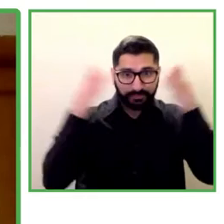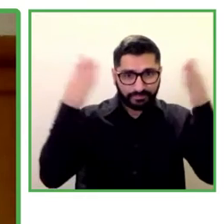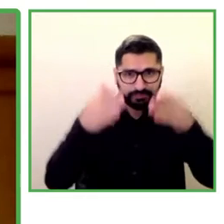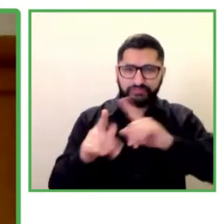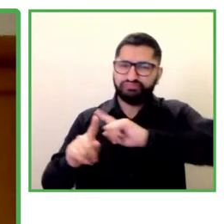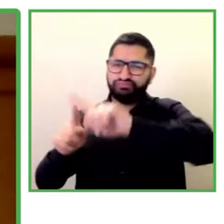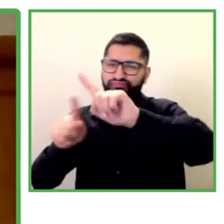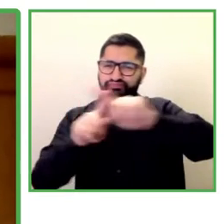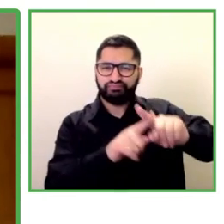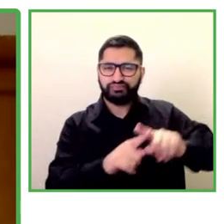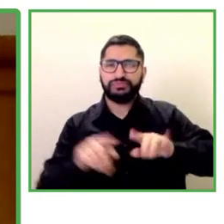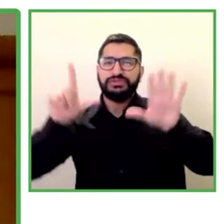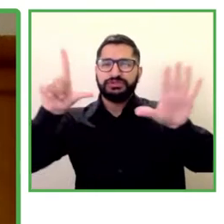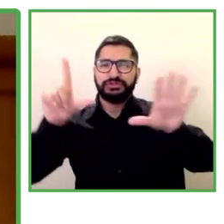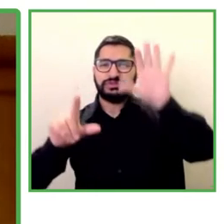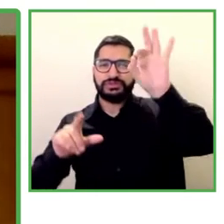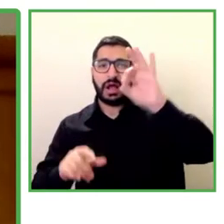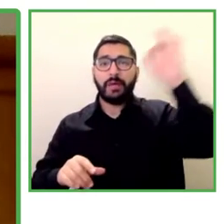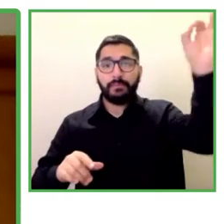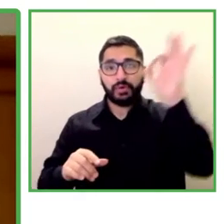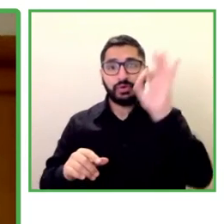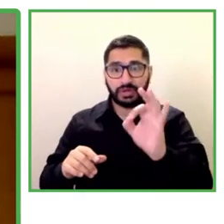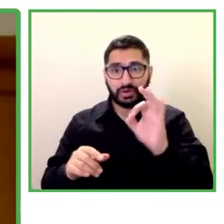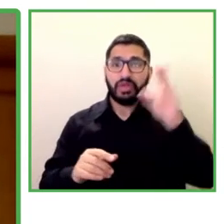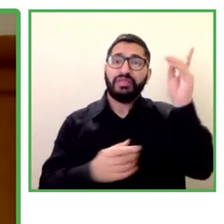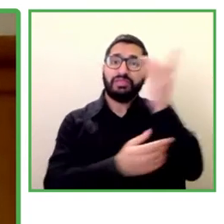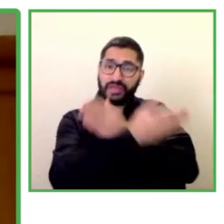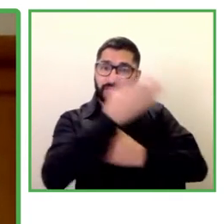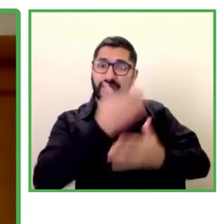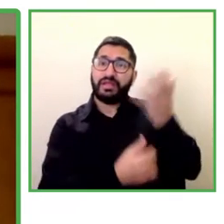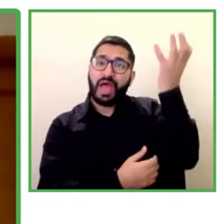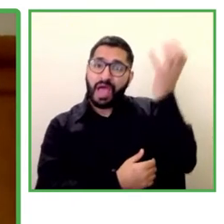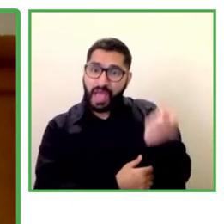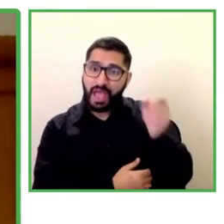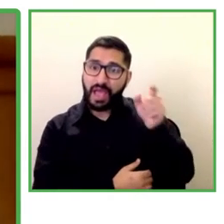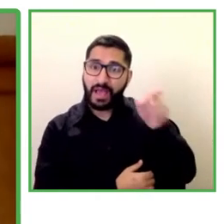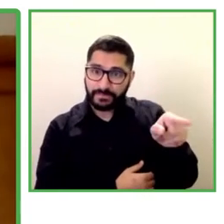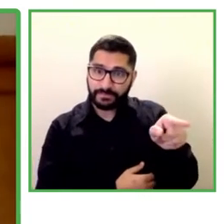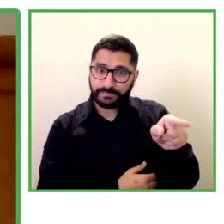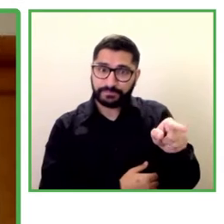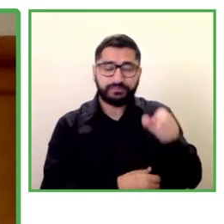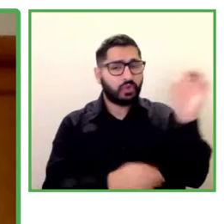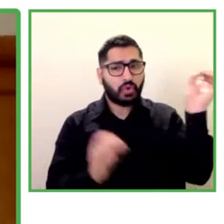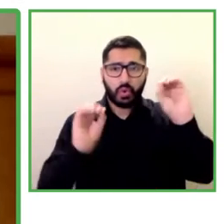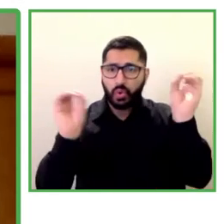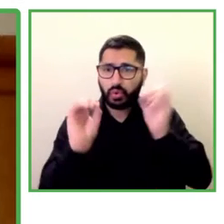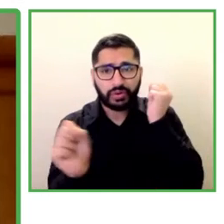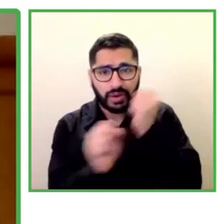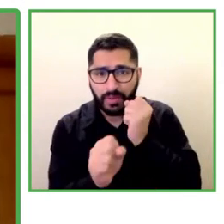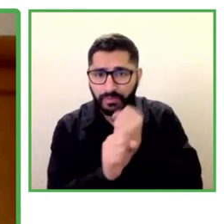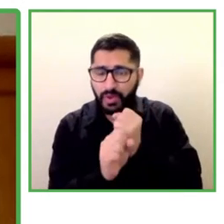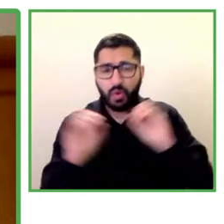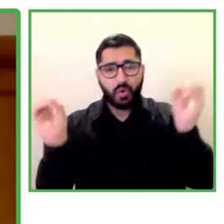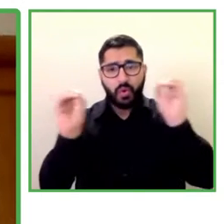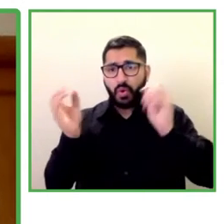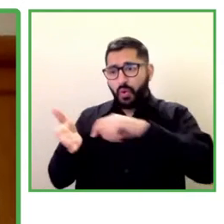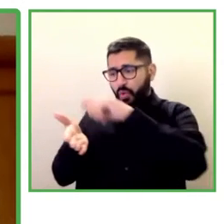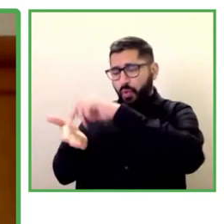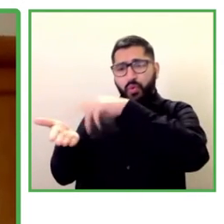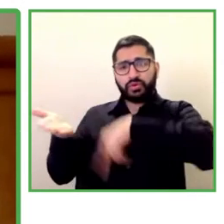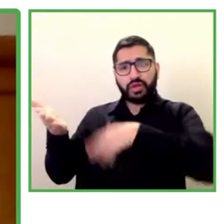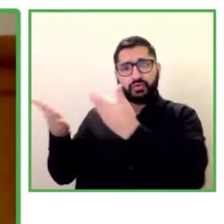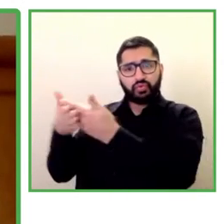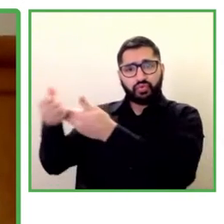mainly 70% of the people with disabilities, they do not have an employment of this kind, so they cannot access to this type